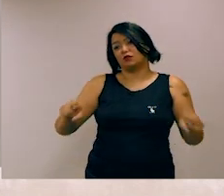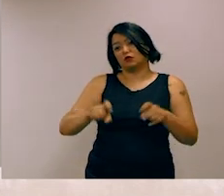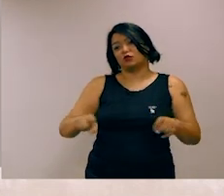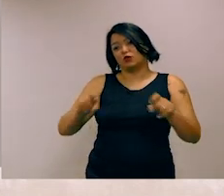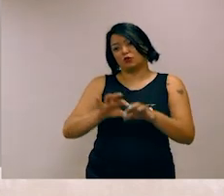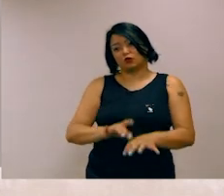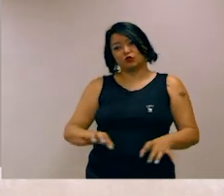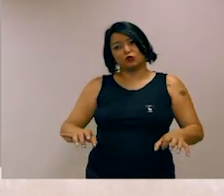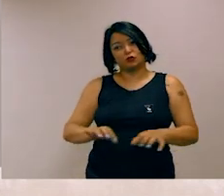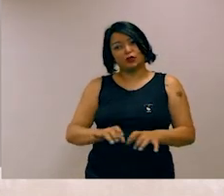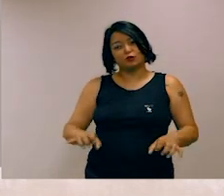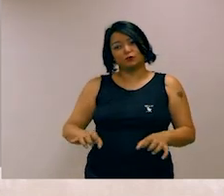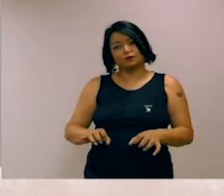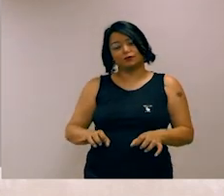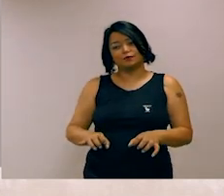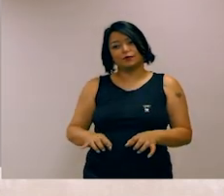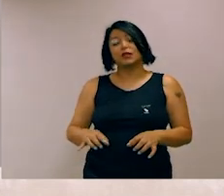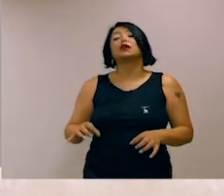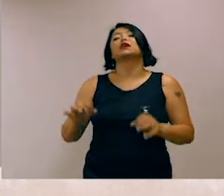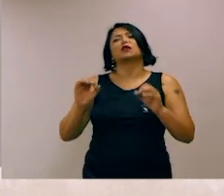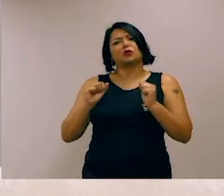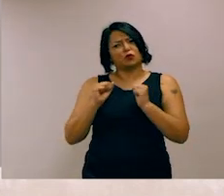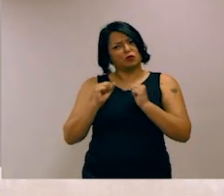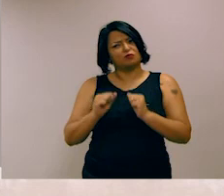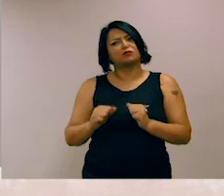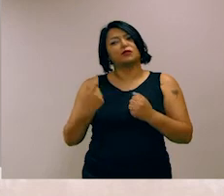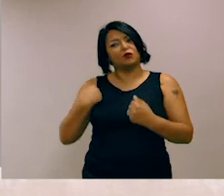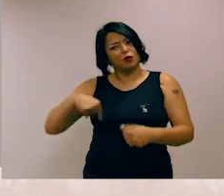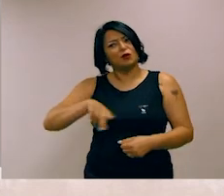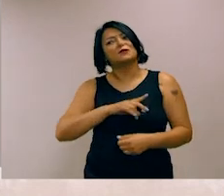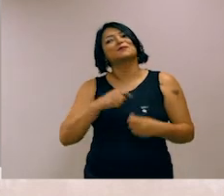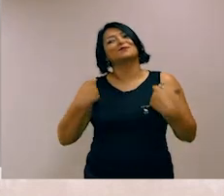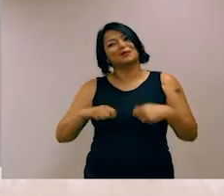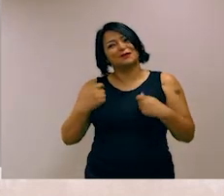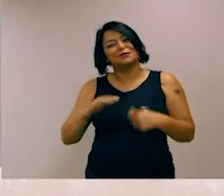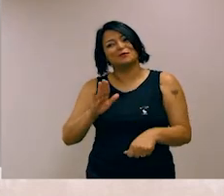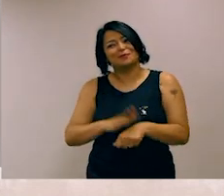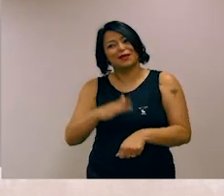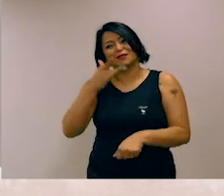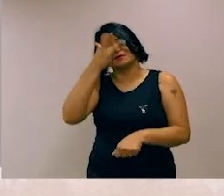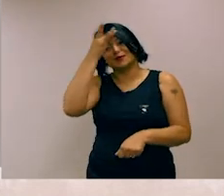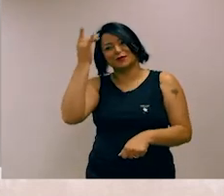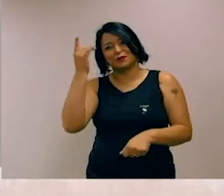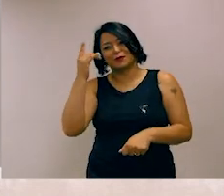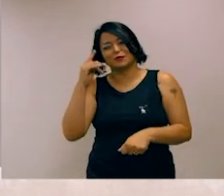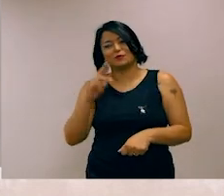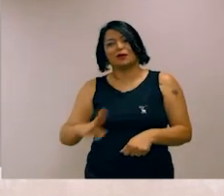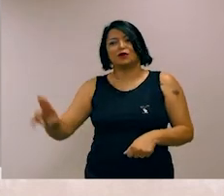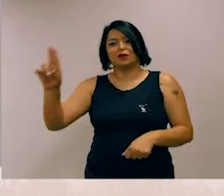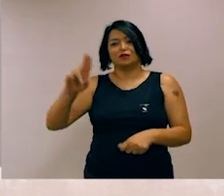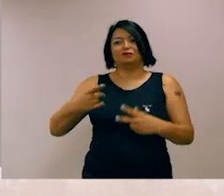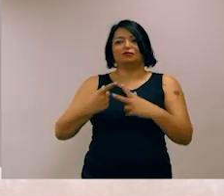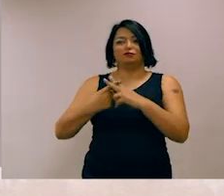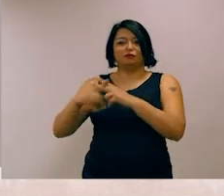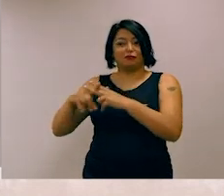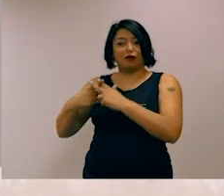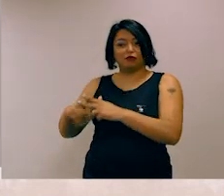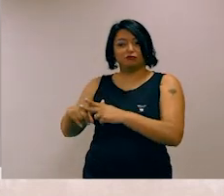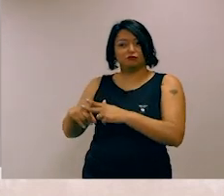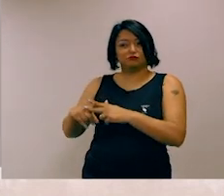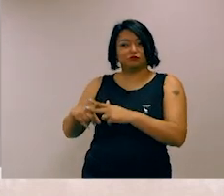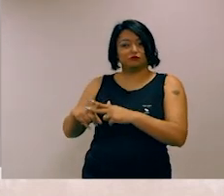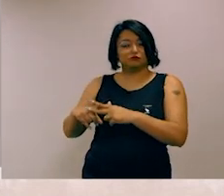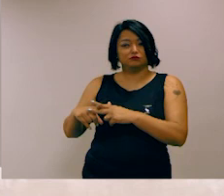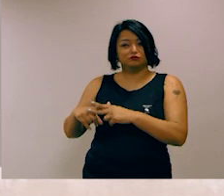and they helped us out whenever we requested anything. And for sure, we need more people to use these tools